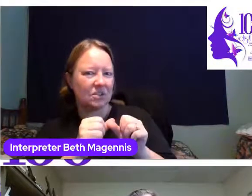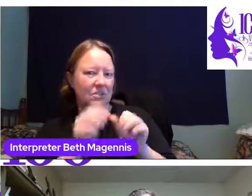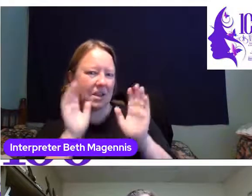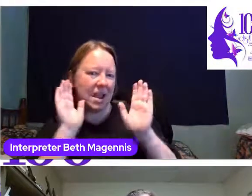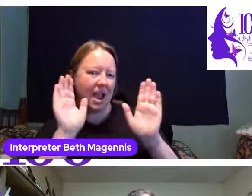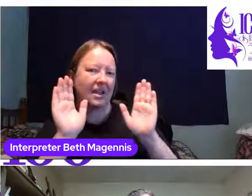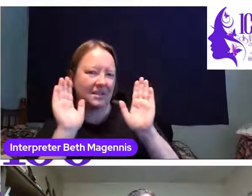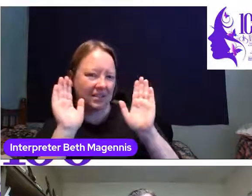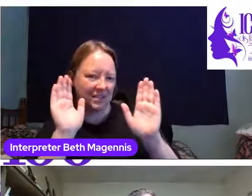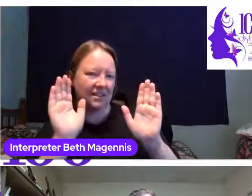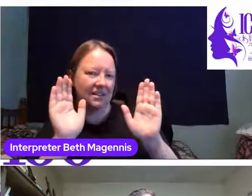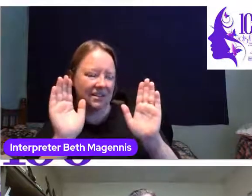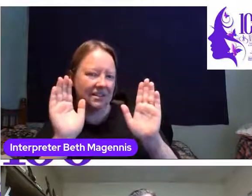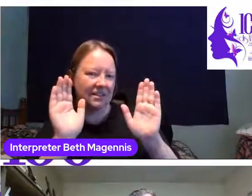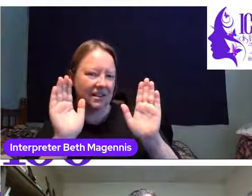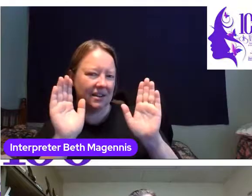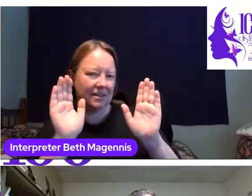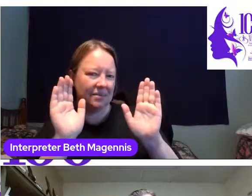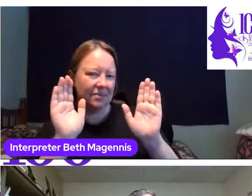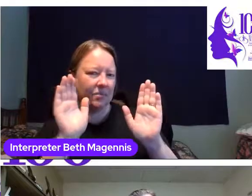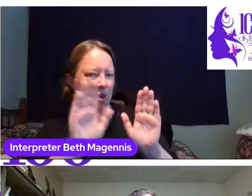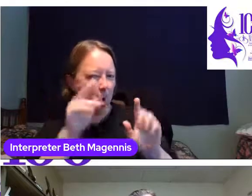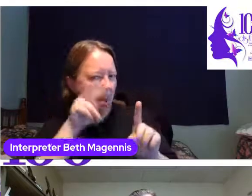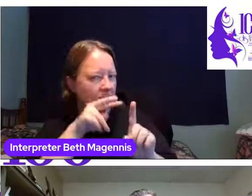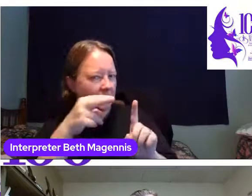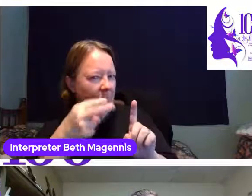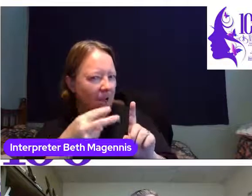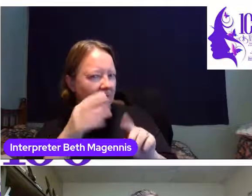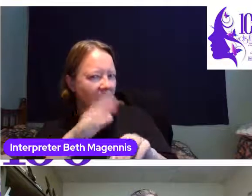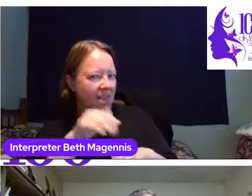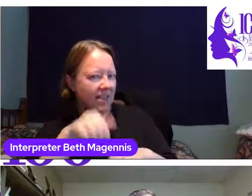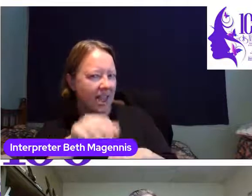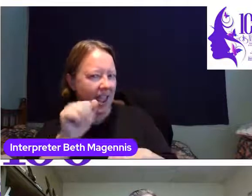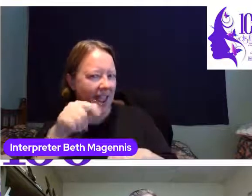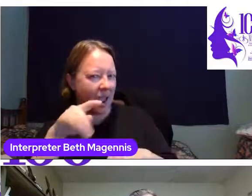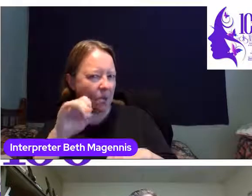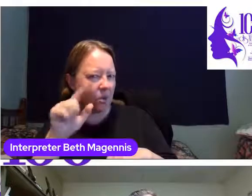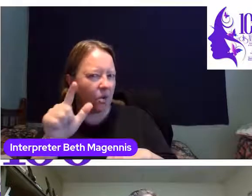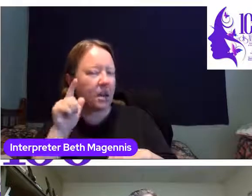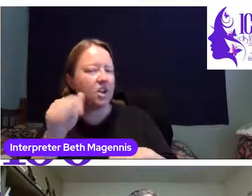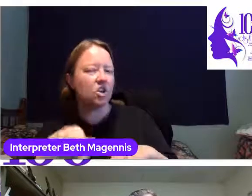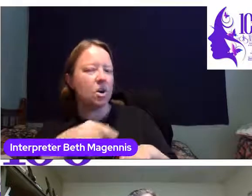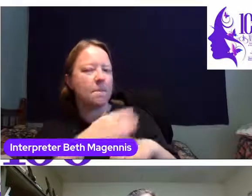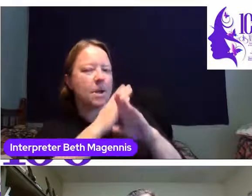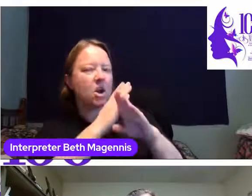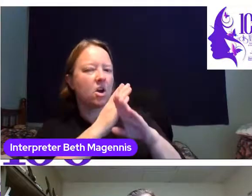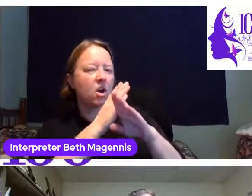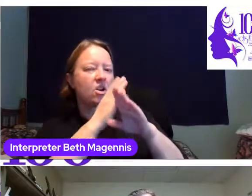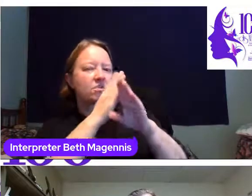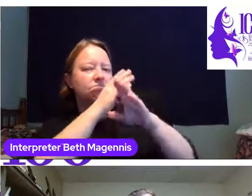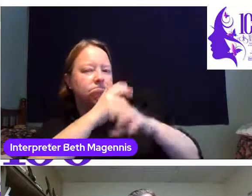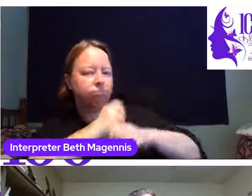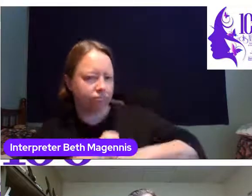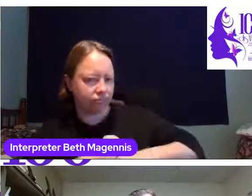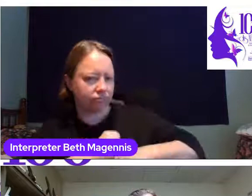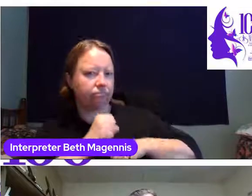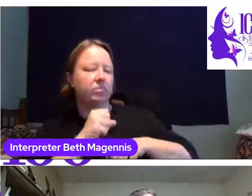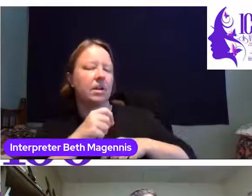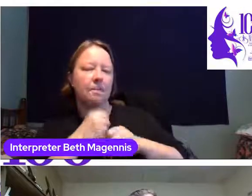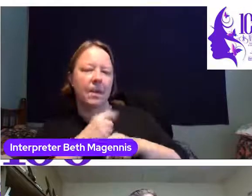excellent. Your perspective on this, April, and how you are knocking down barriers and then making sure the barriers stay